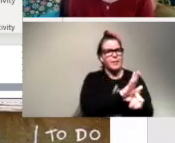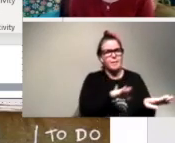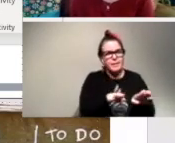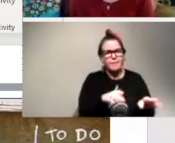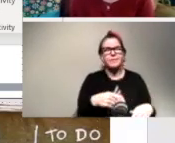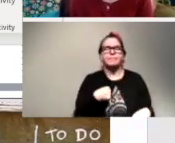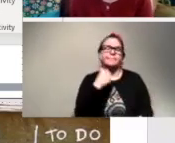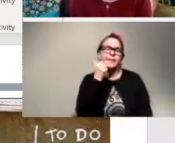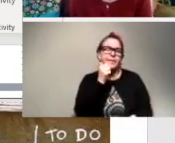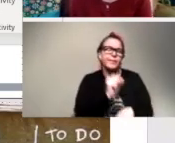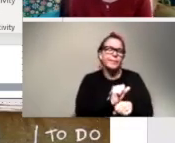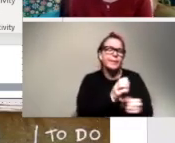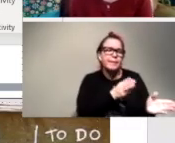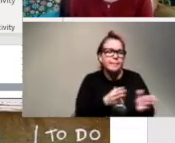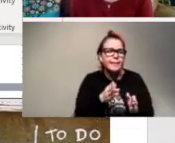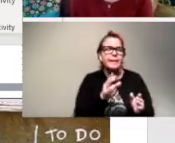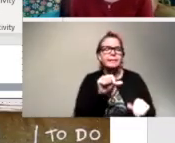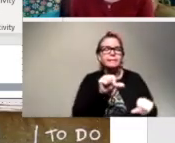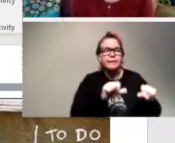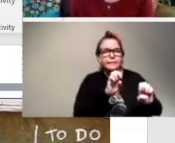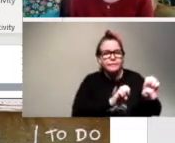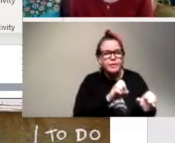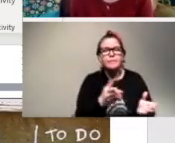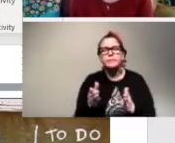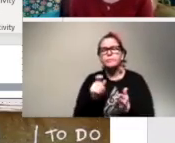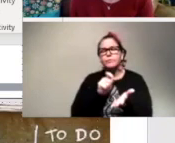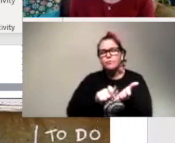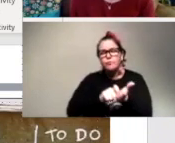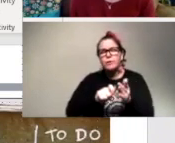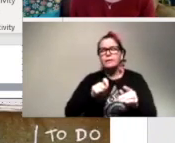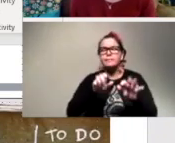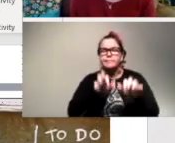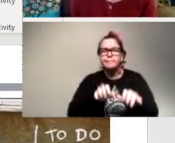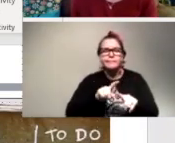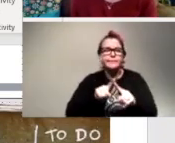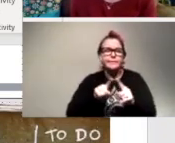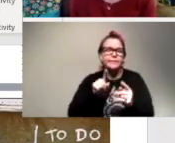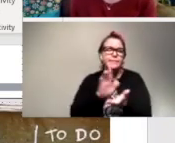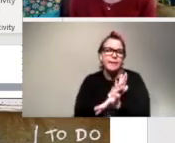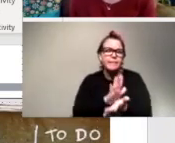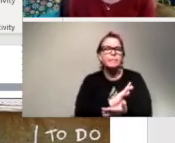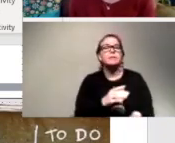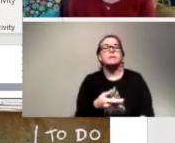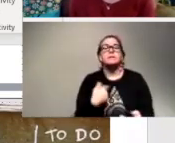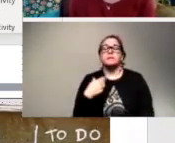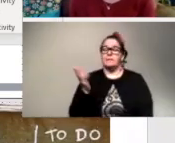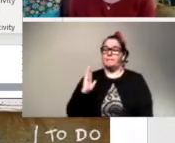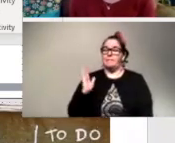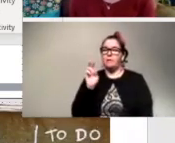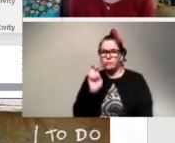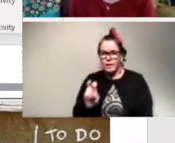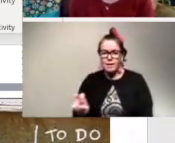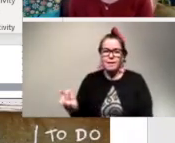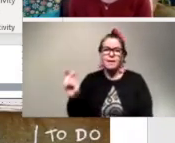I plan scientific experiments. I write a lot of papers. I used to spend a lot of time traveling